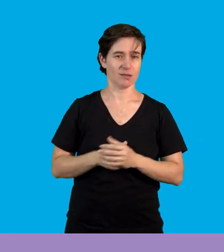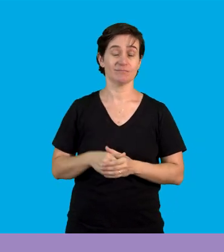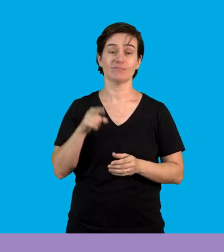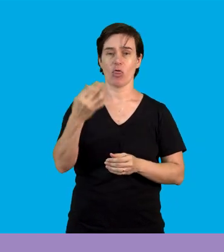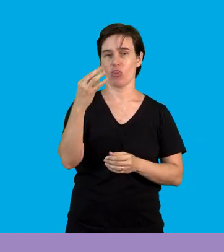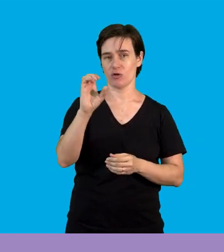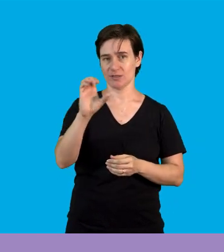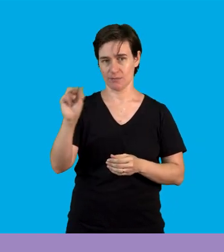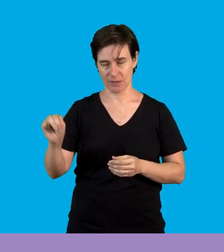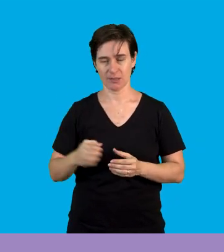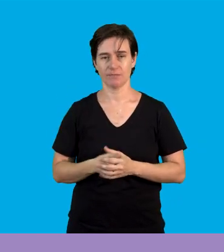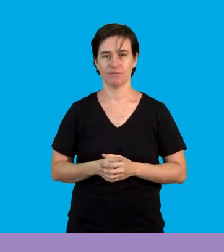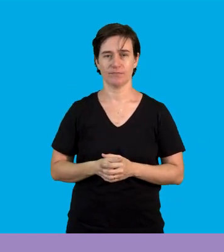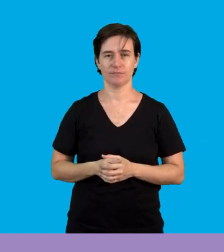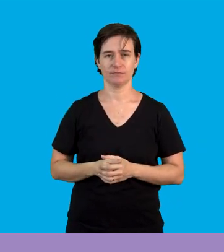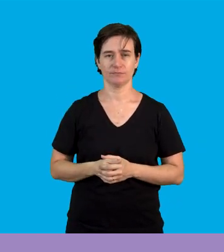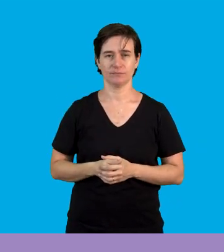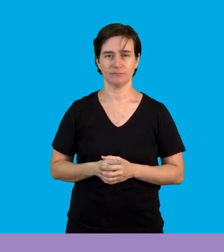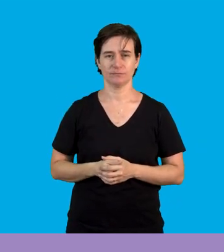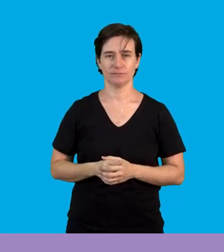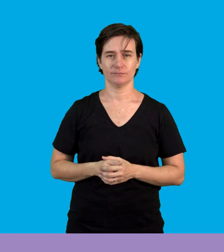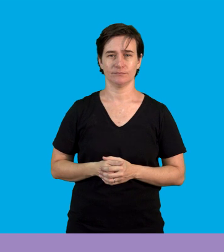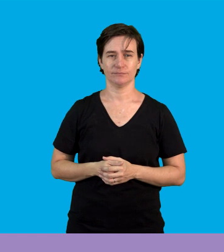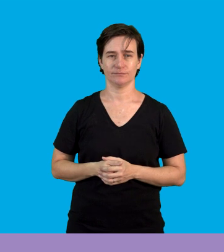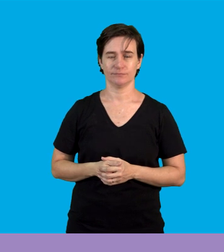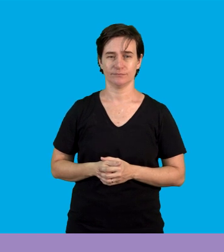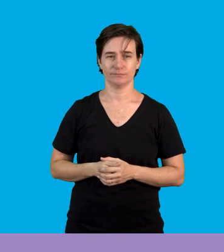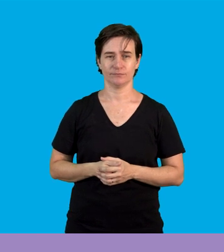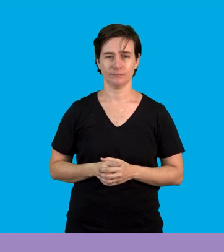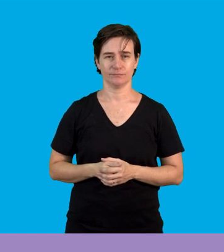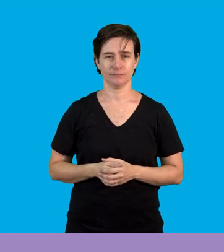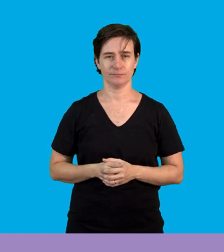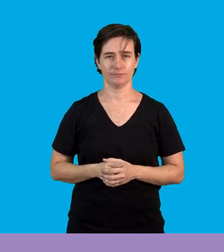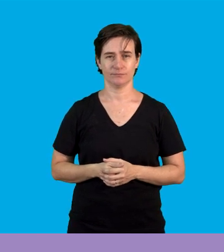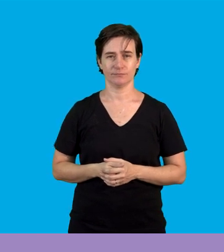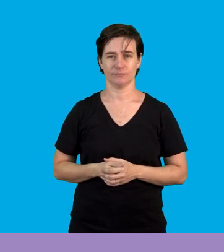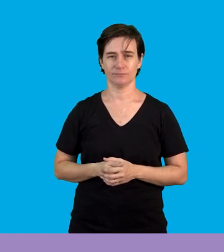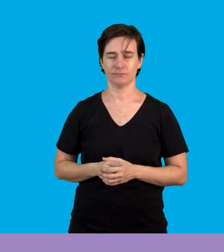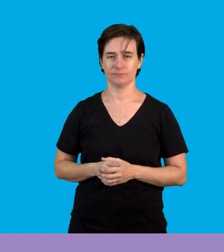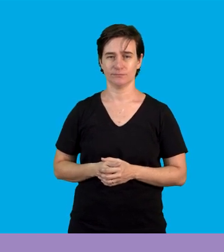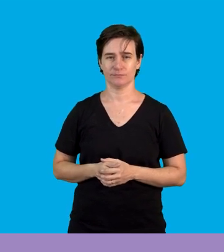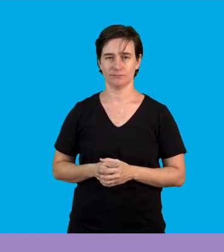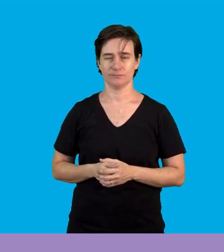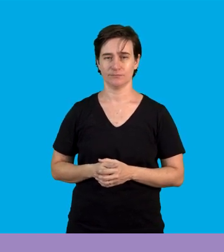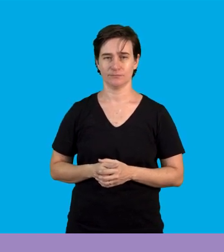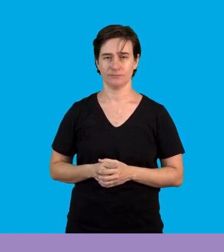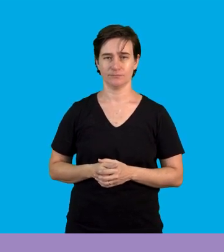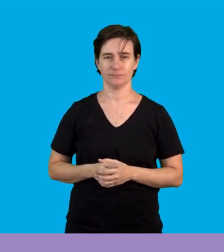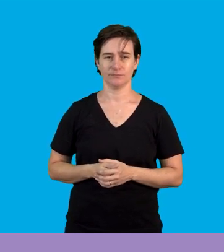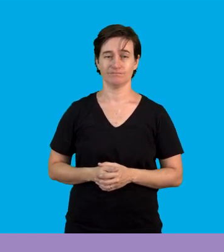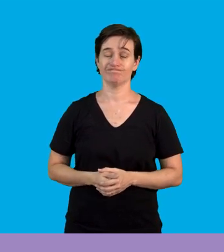30 centimeters there. So let's calculate the volume of this triangular